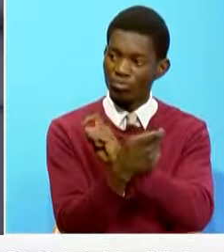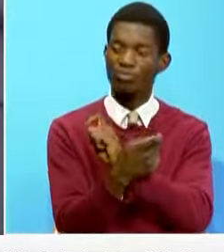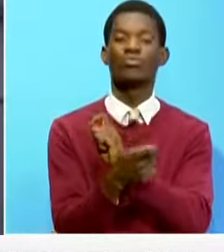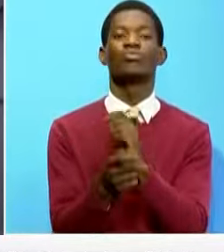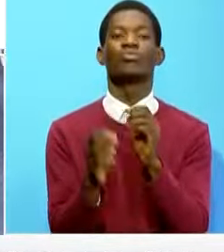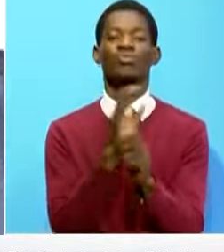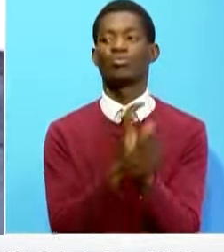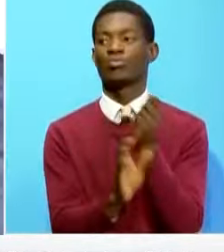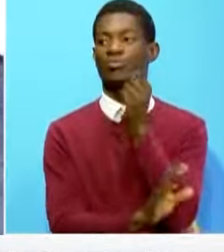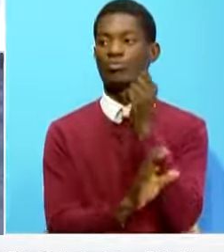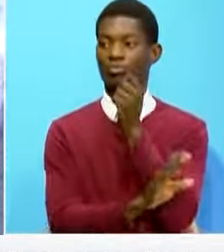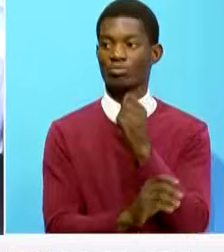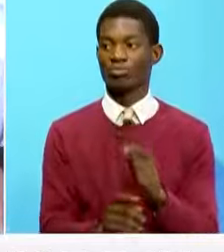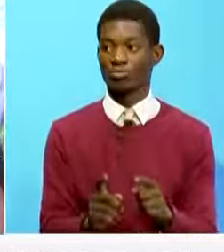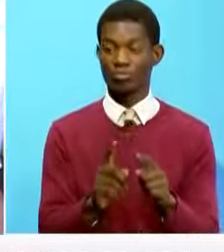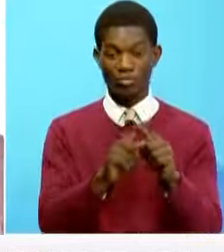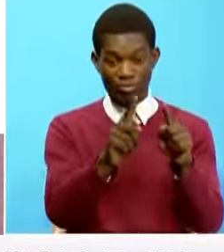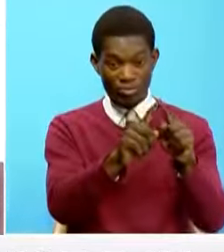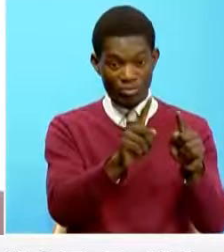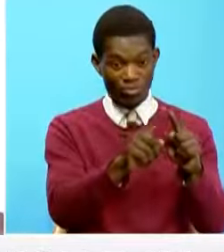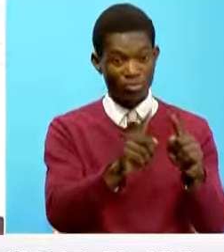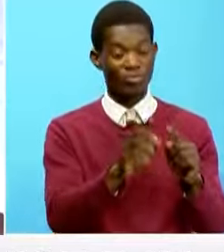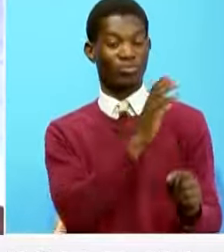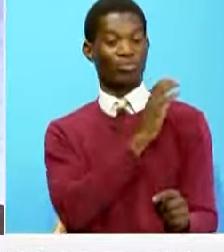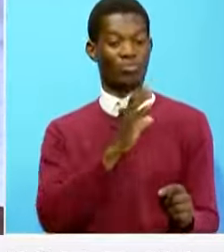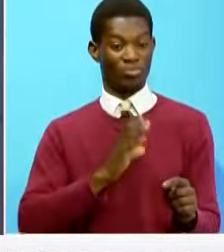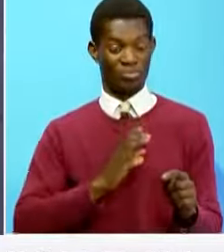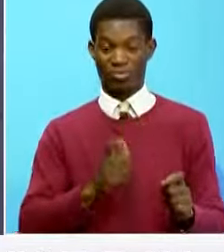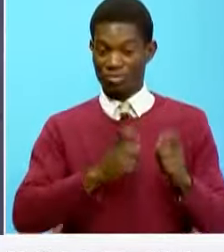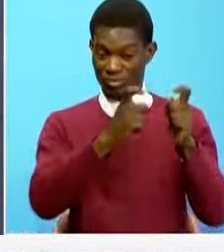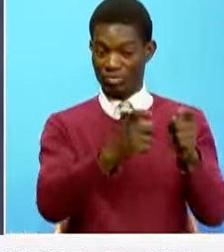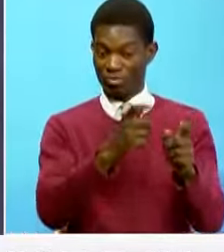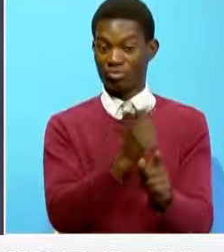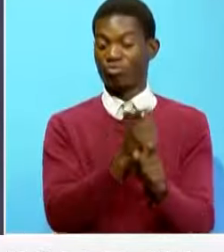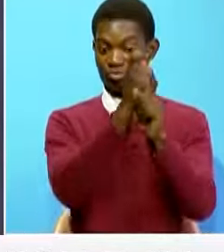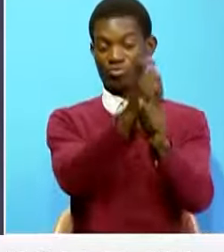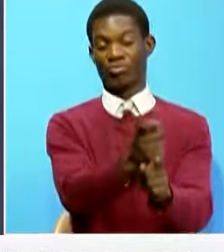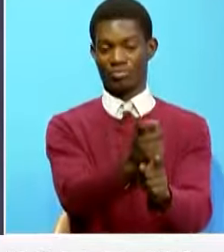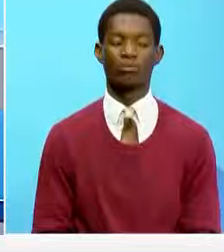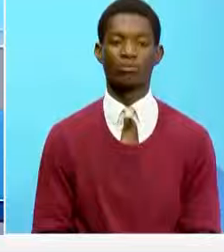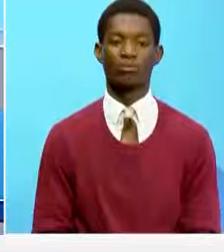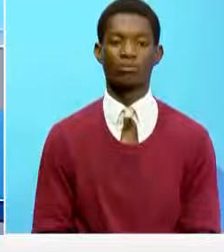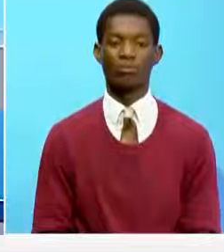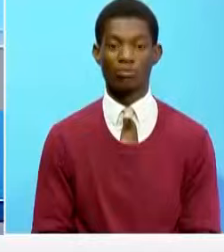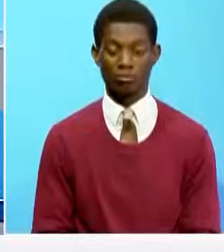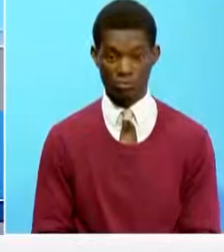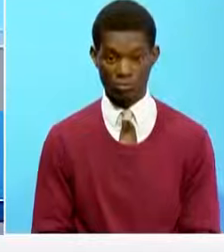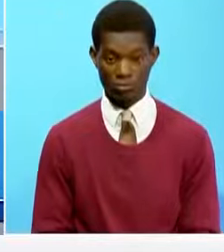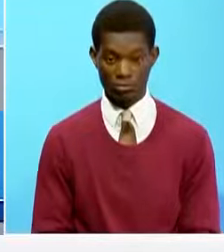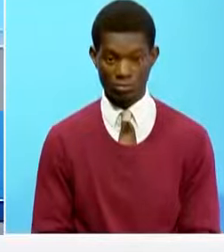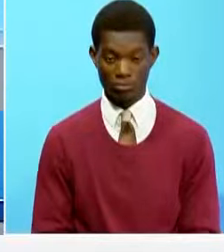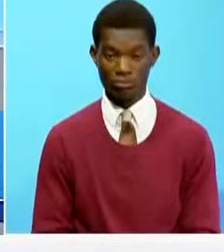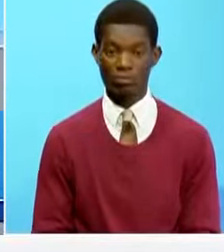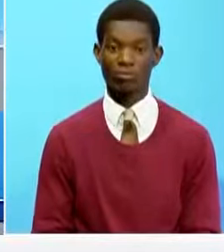institutions received awards for their innovativeness in service delivery. Wope Sendo for Zanis in Lusaka. In a related